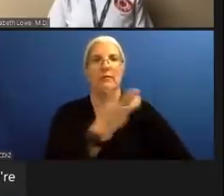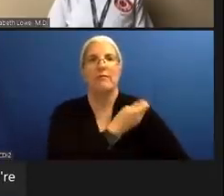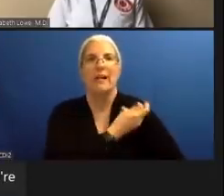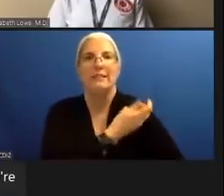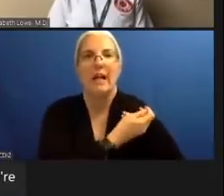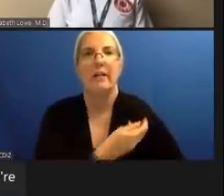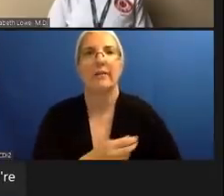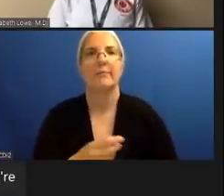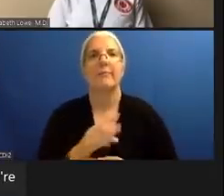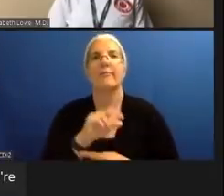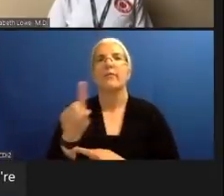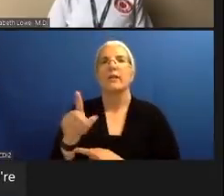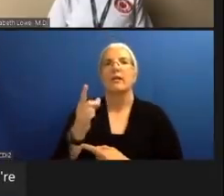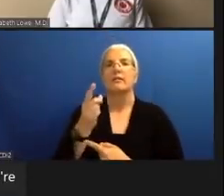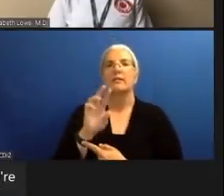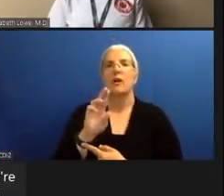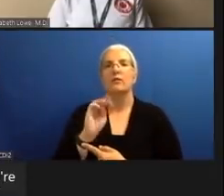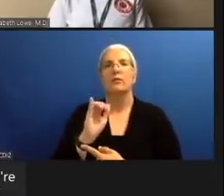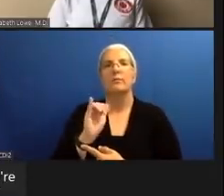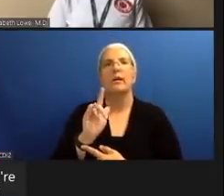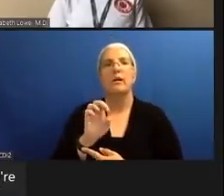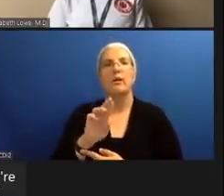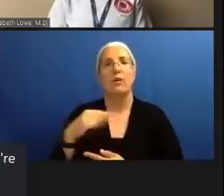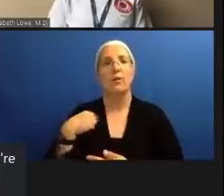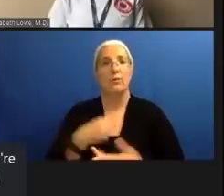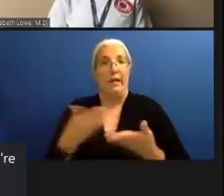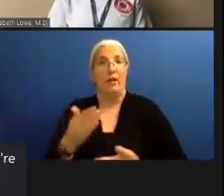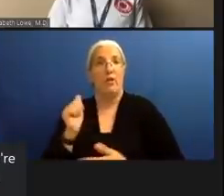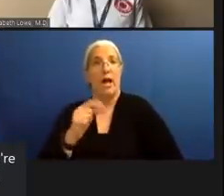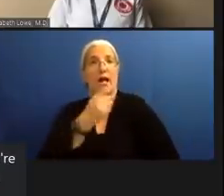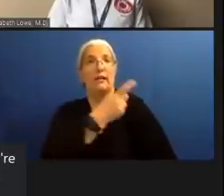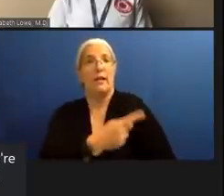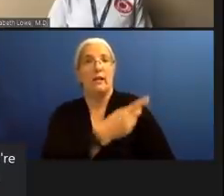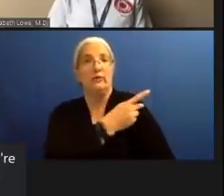and including probably an earlier